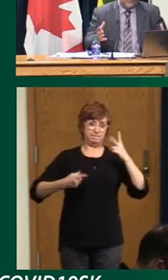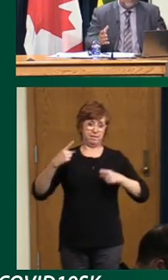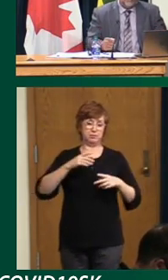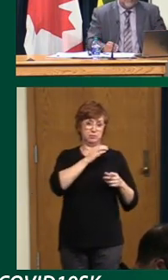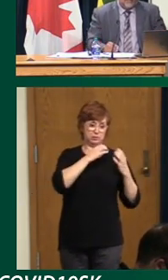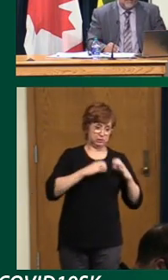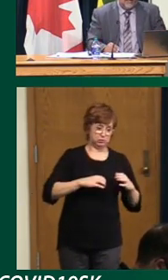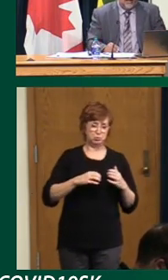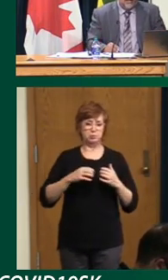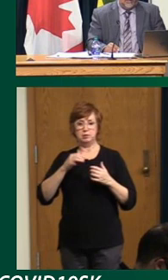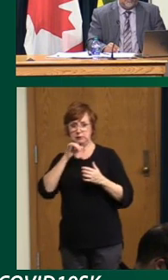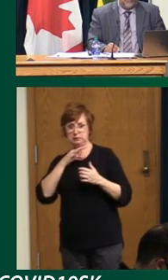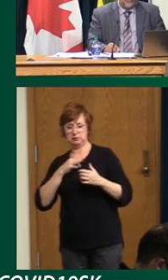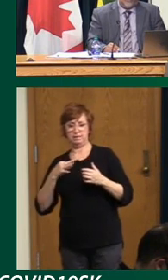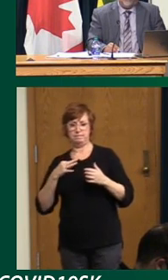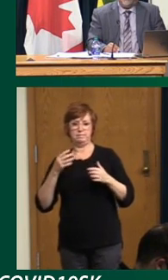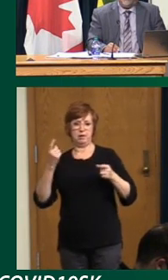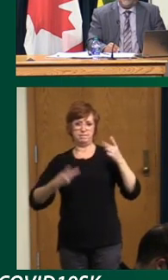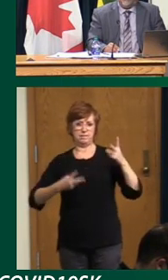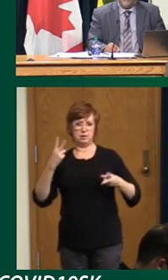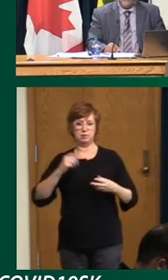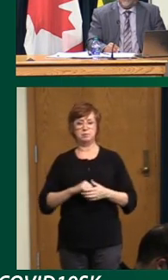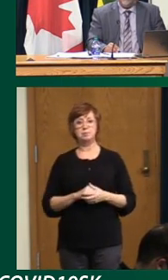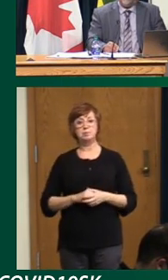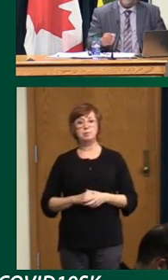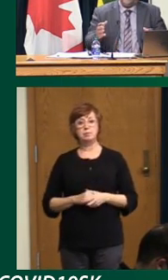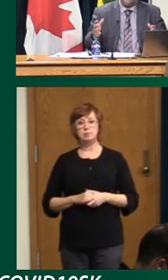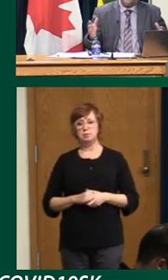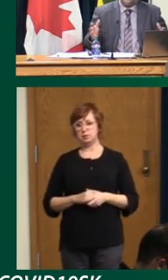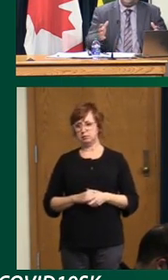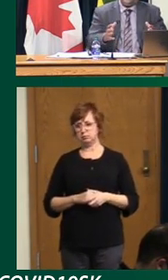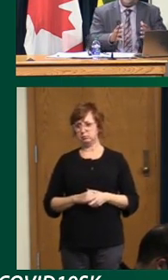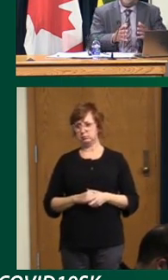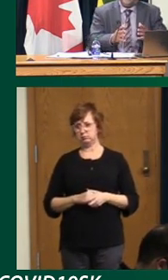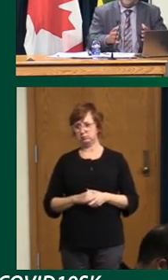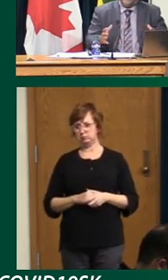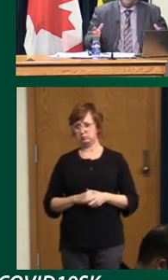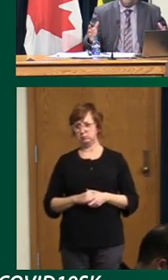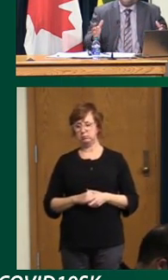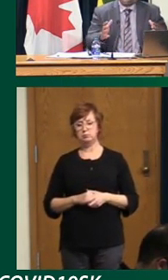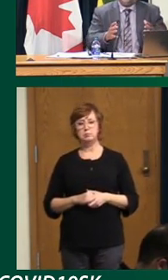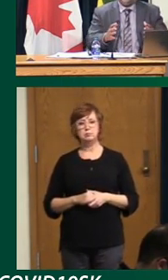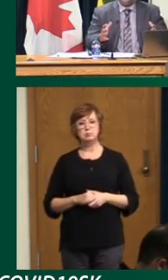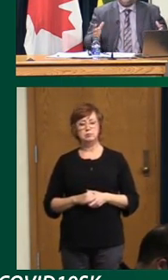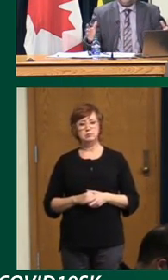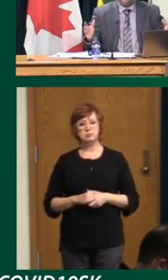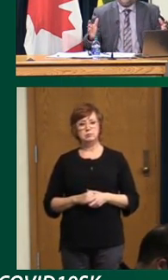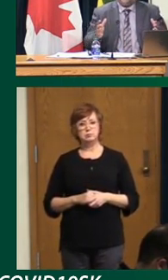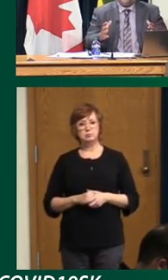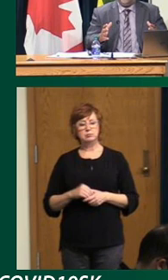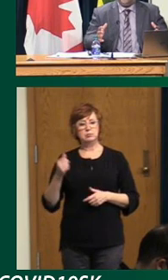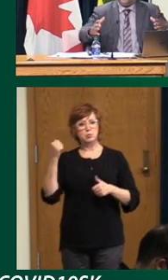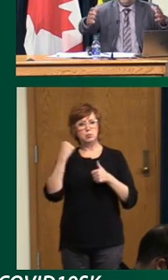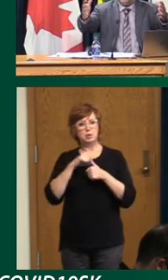sector really, the guidelines that we looked at in some detail. And irrespective of the guidelines, we need to space things out. A room this